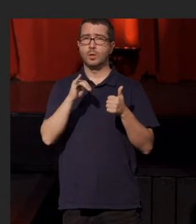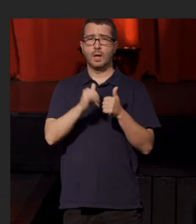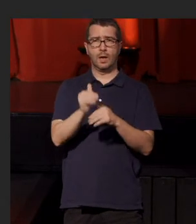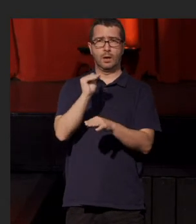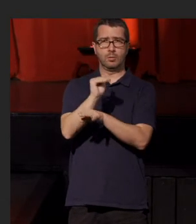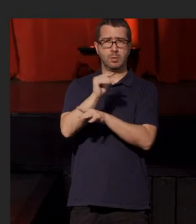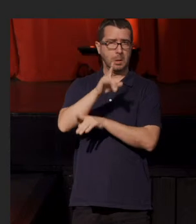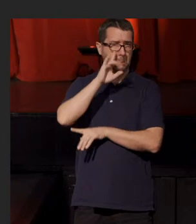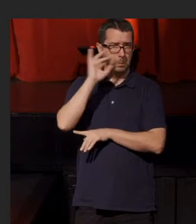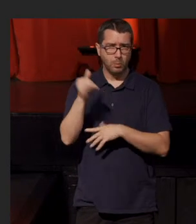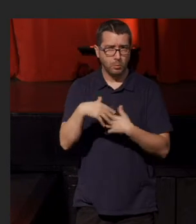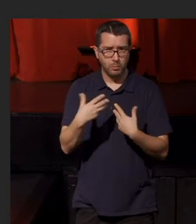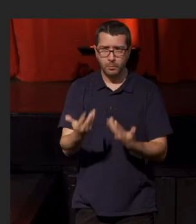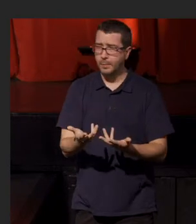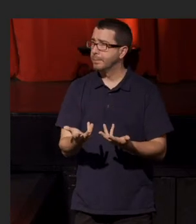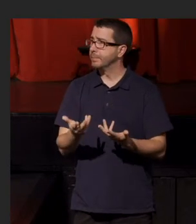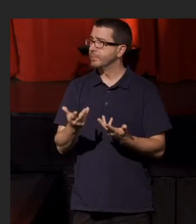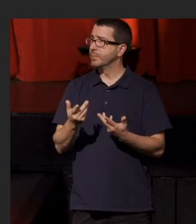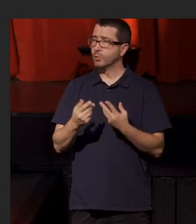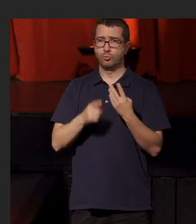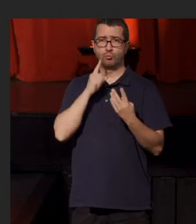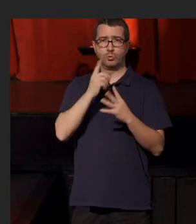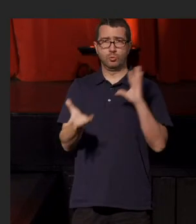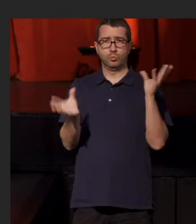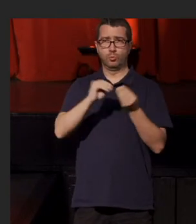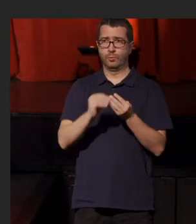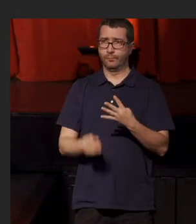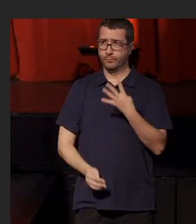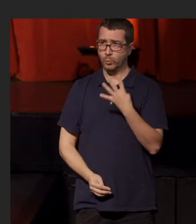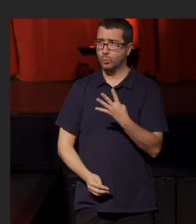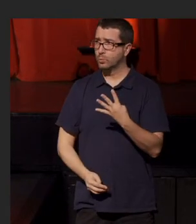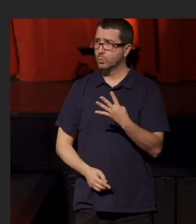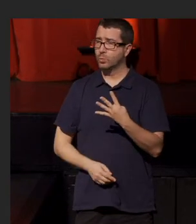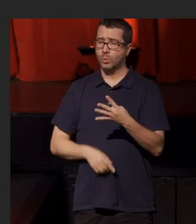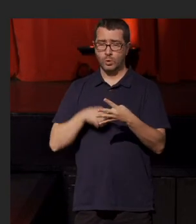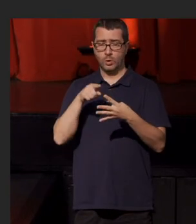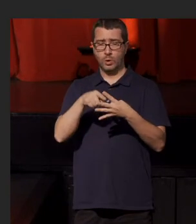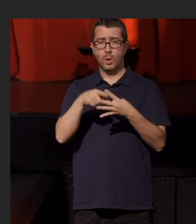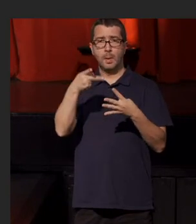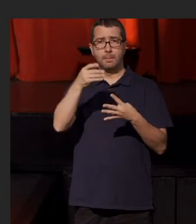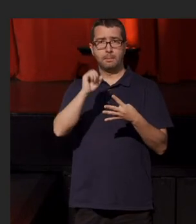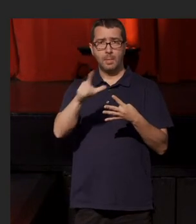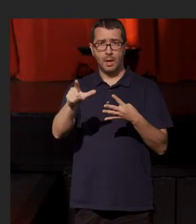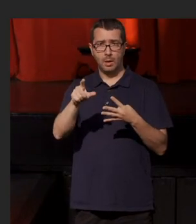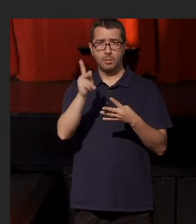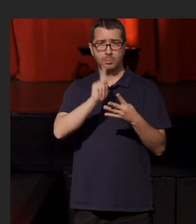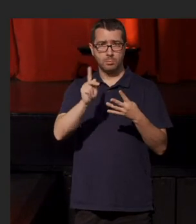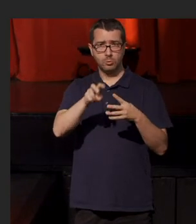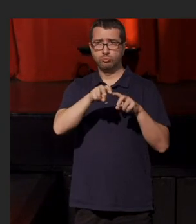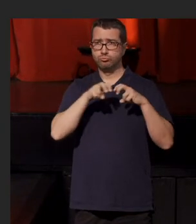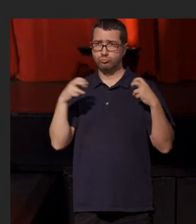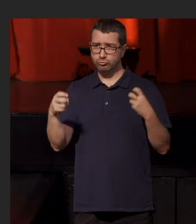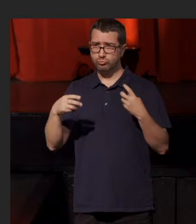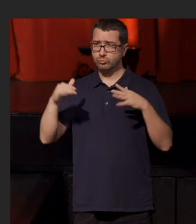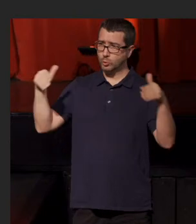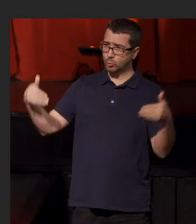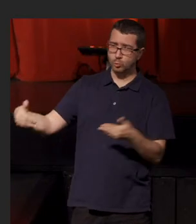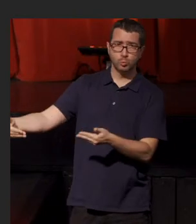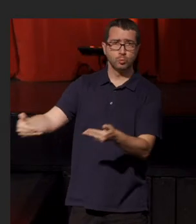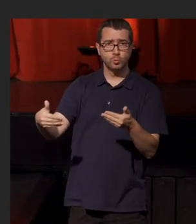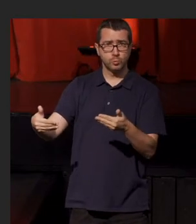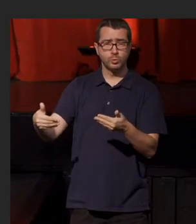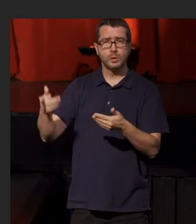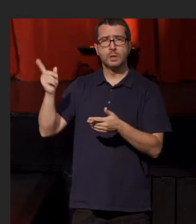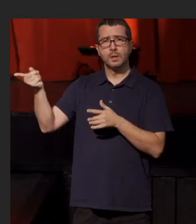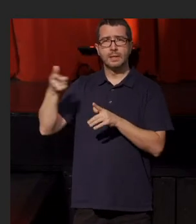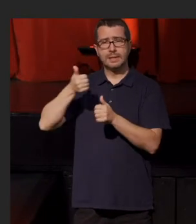evening up. There's basically four parts to it. We'll introduce the panelists, we'll find out a little bit more about them, and we'll hear from each of them